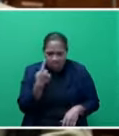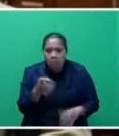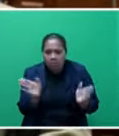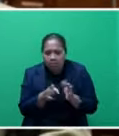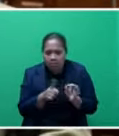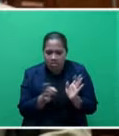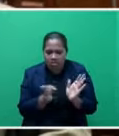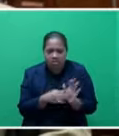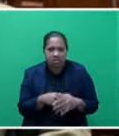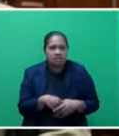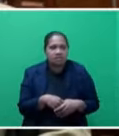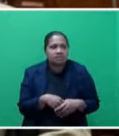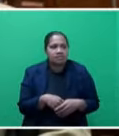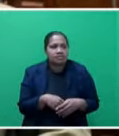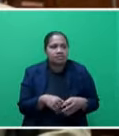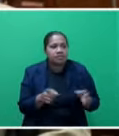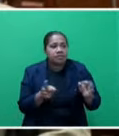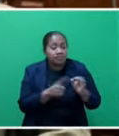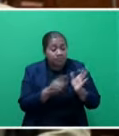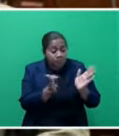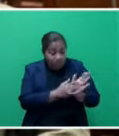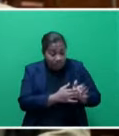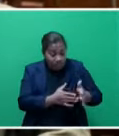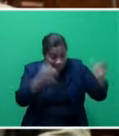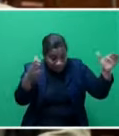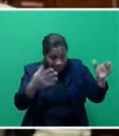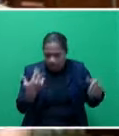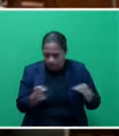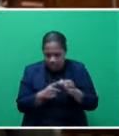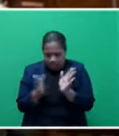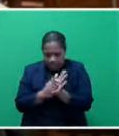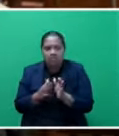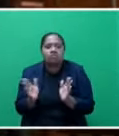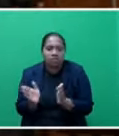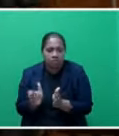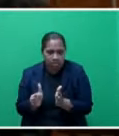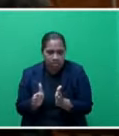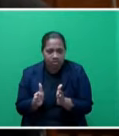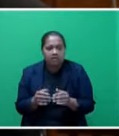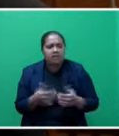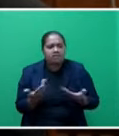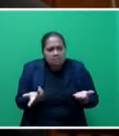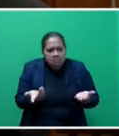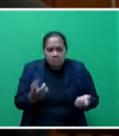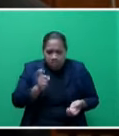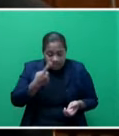minister with his small entourage, prime minister with his big entourage. And, well, and if you look at